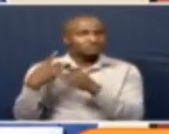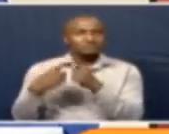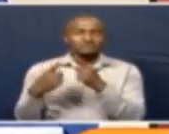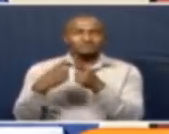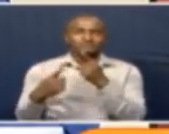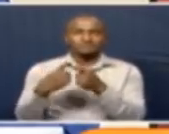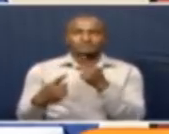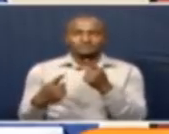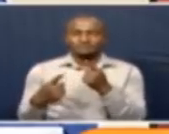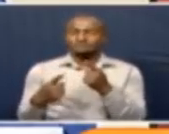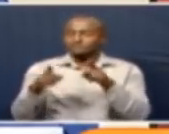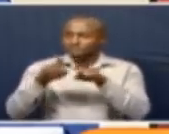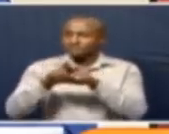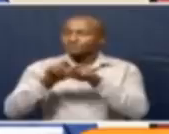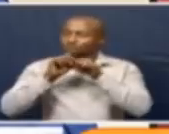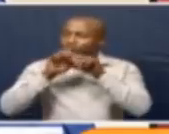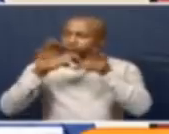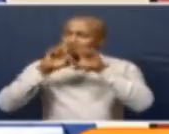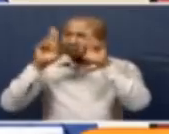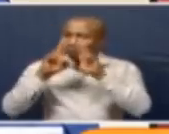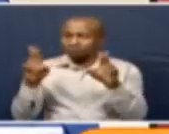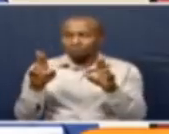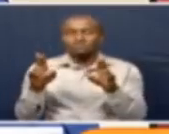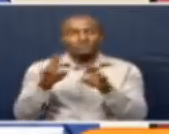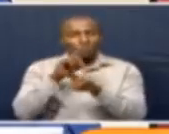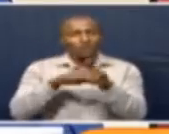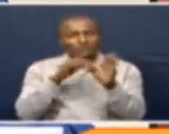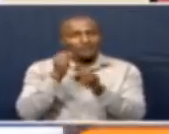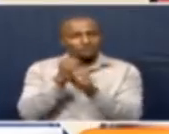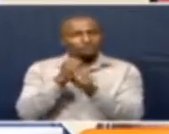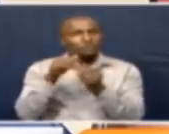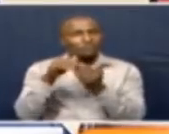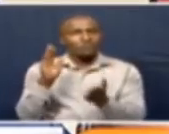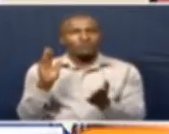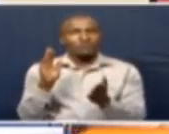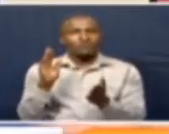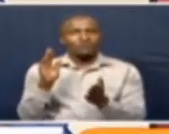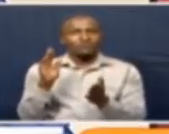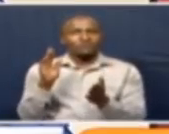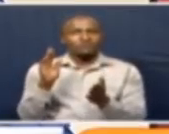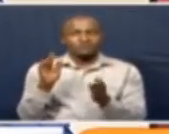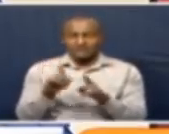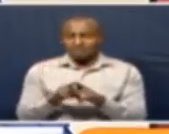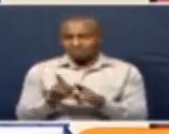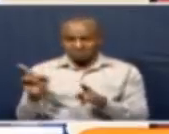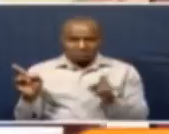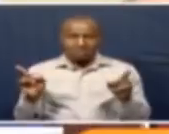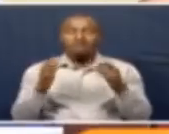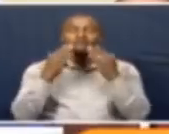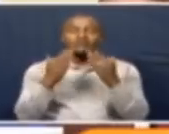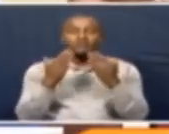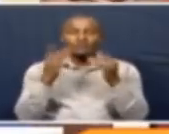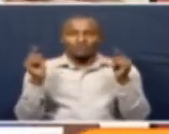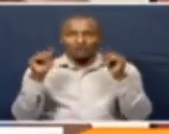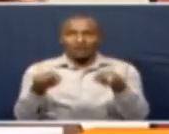aspire to go international, even as they aspire to do more with their titles, like these two beauty queens here. We thank you very much for your time.